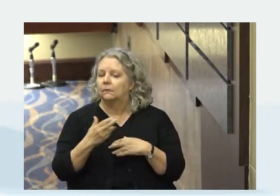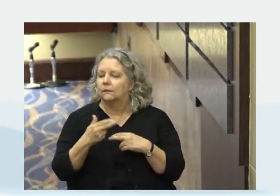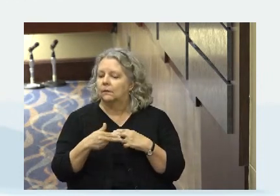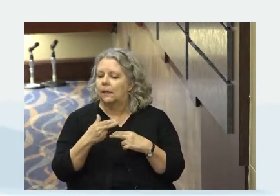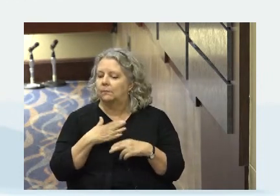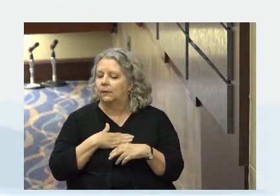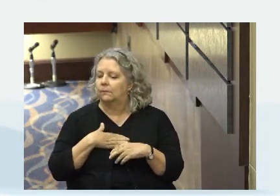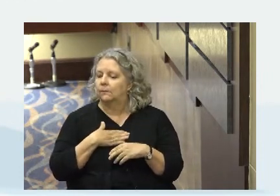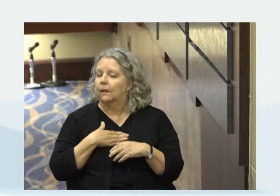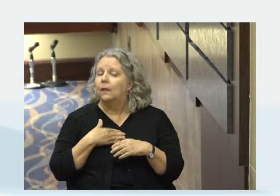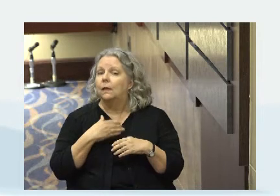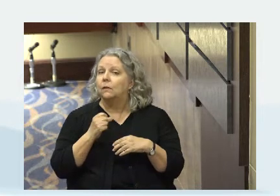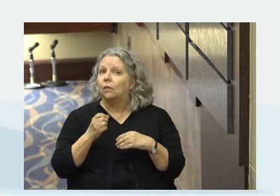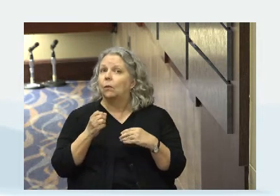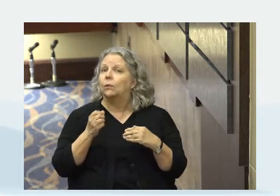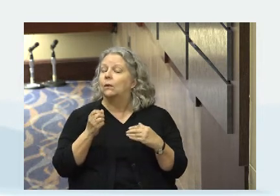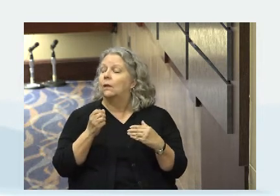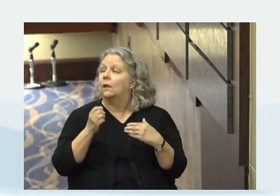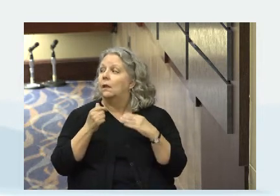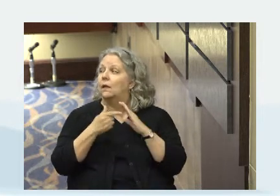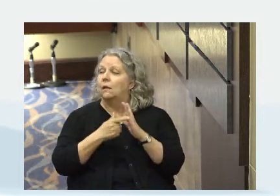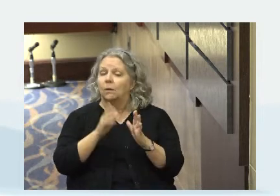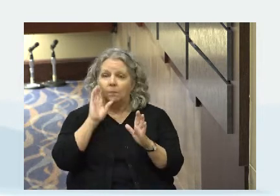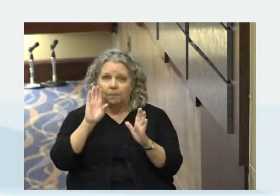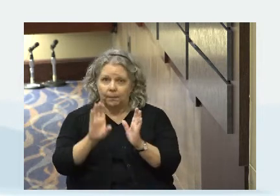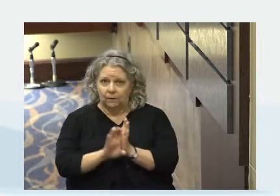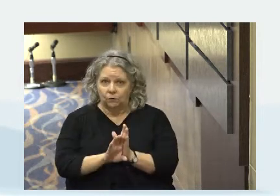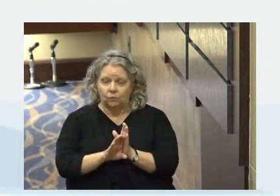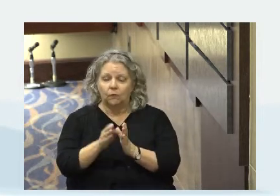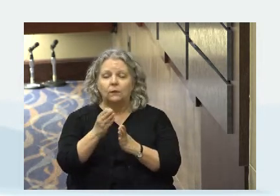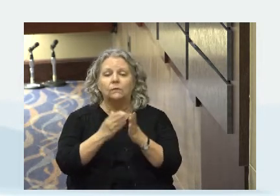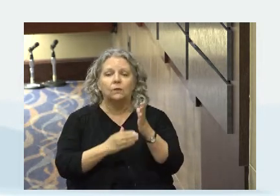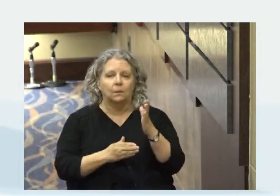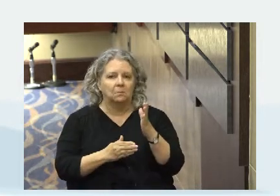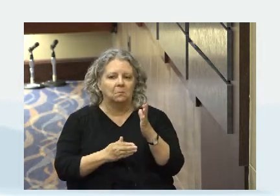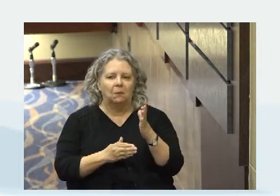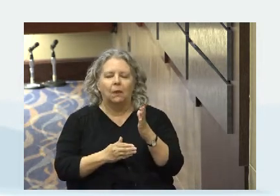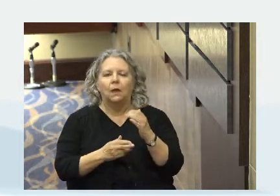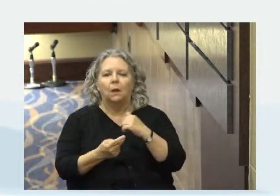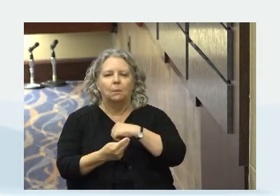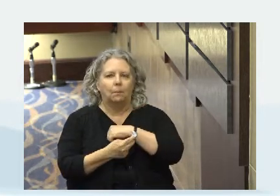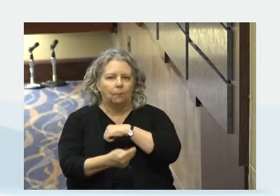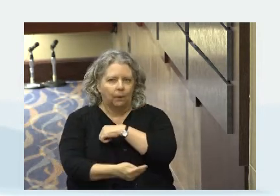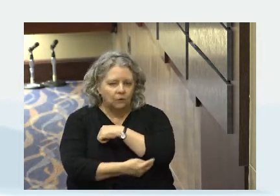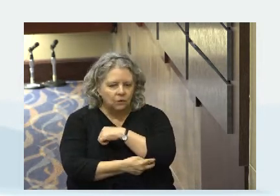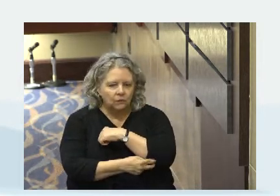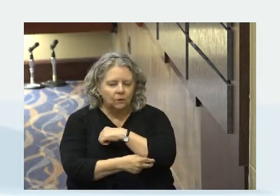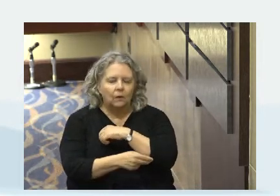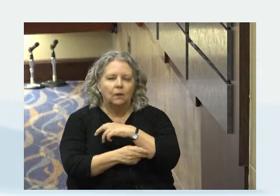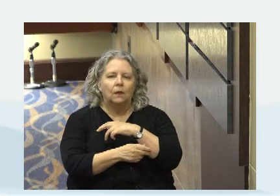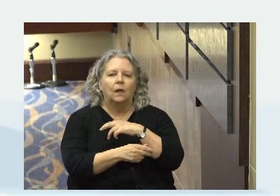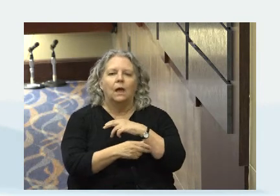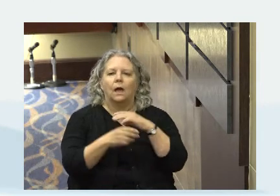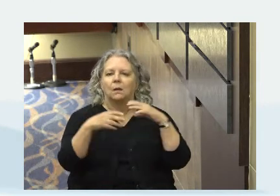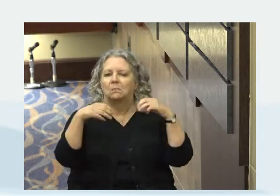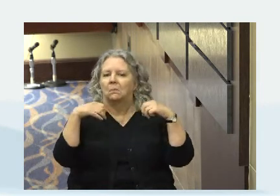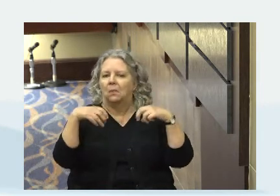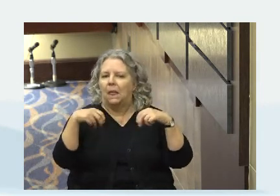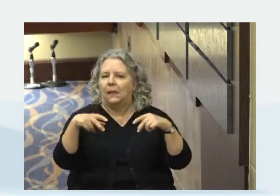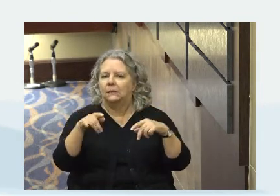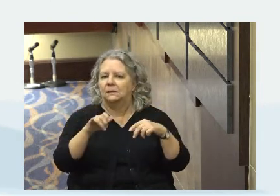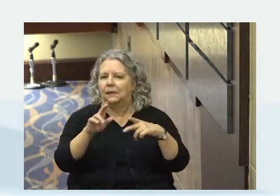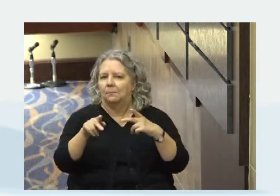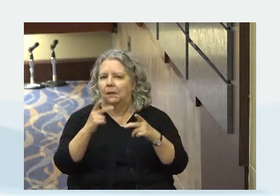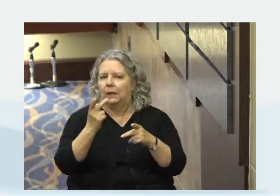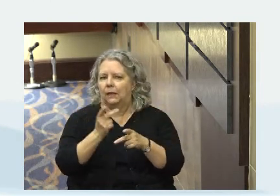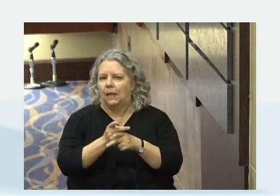So here's some pictures of some bridges that are lighted with similar systems. Also underneath there is the price tag for